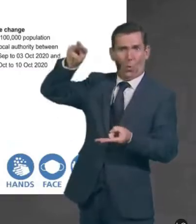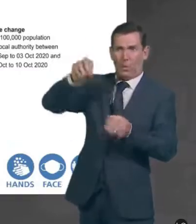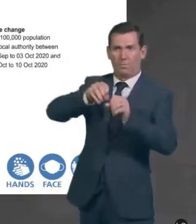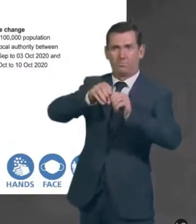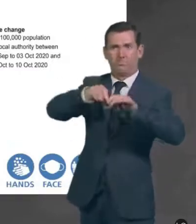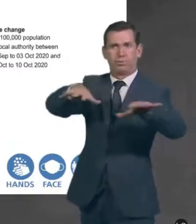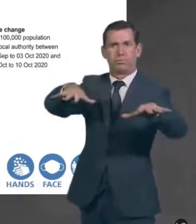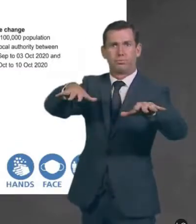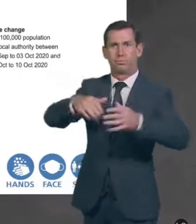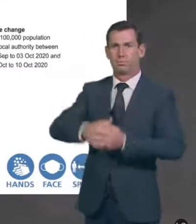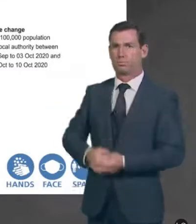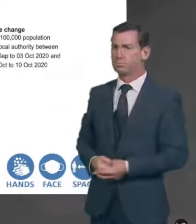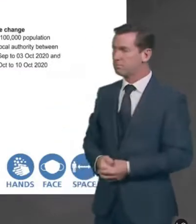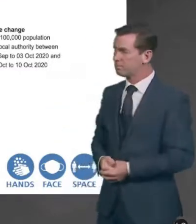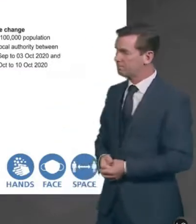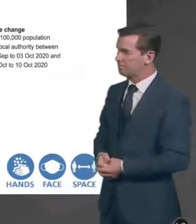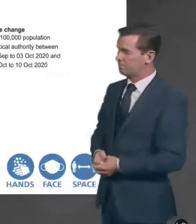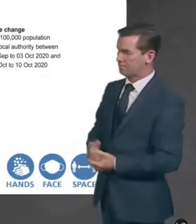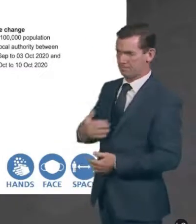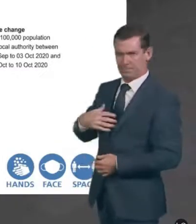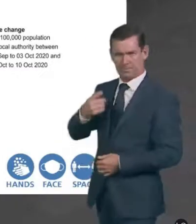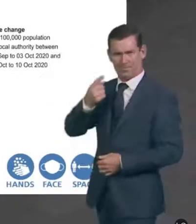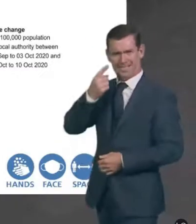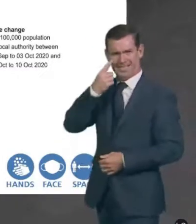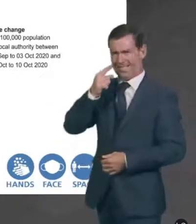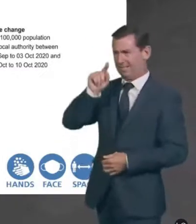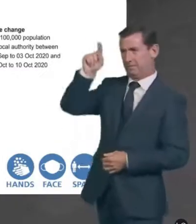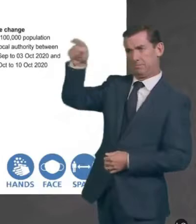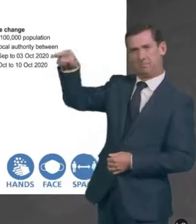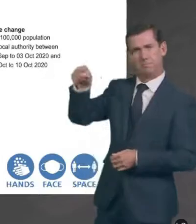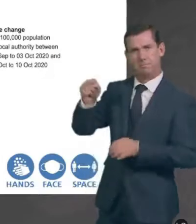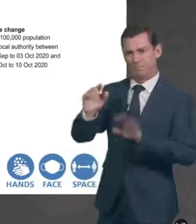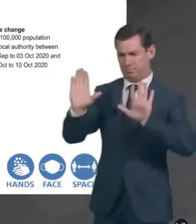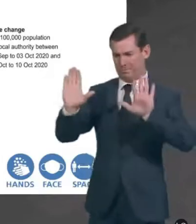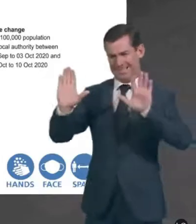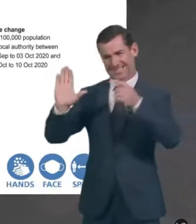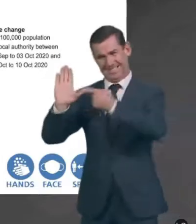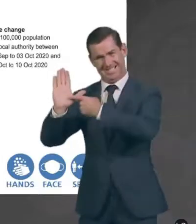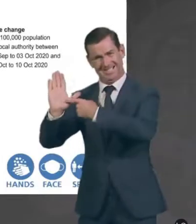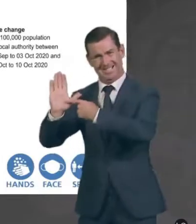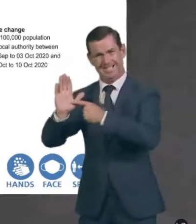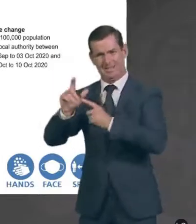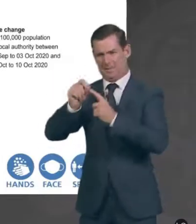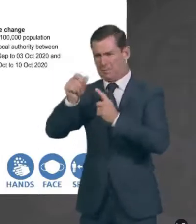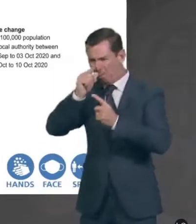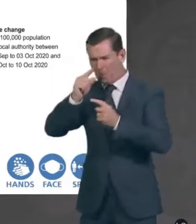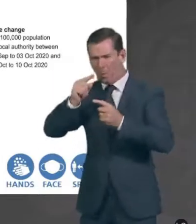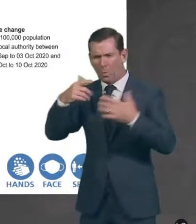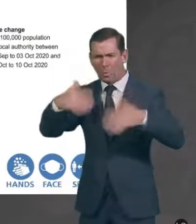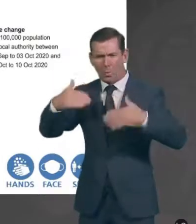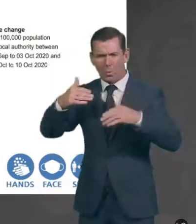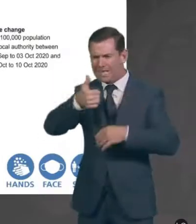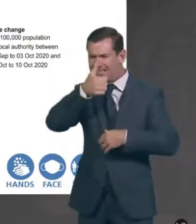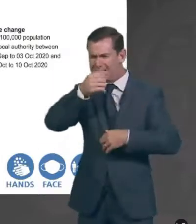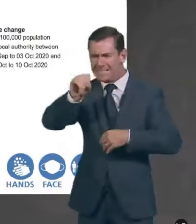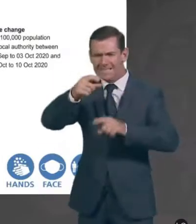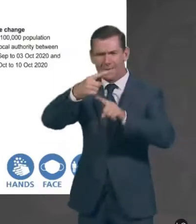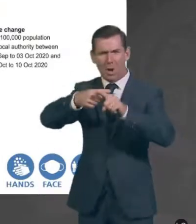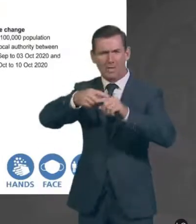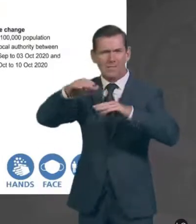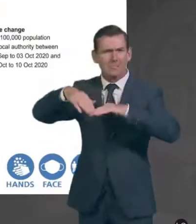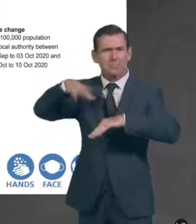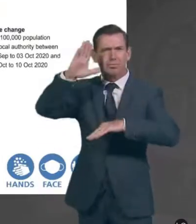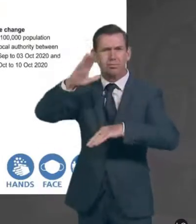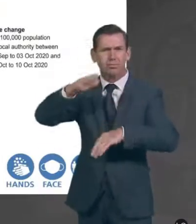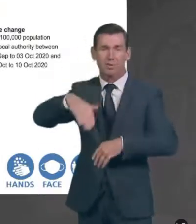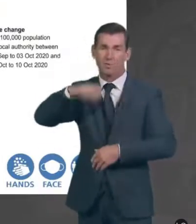of cases in over 60s, particularly in the Northwest and the Northeast, but elsewhere it's growing as well. And you can see the growth rate